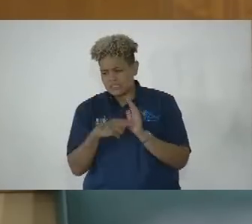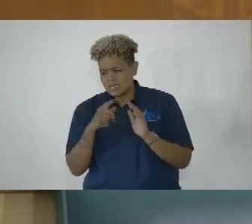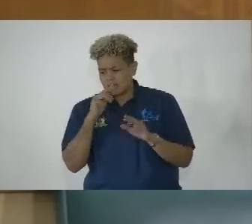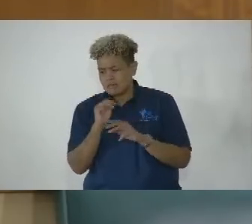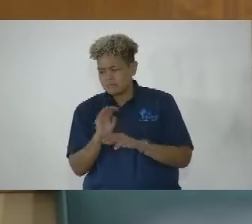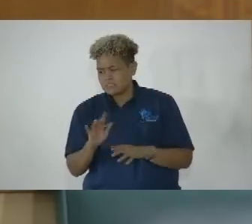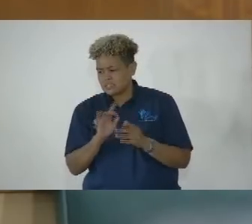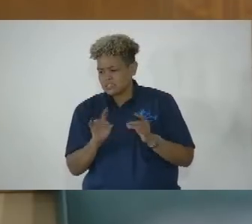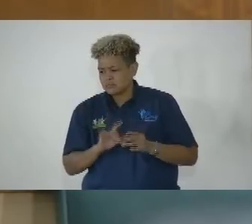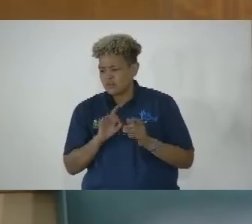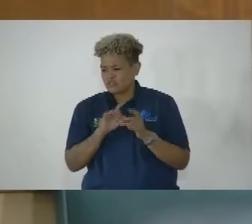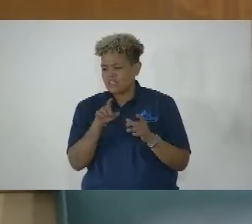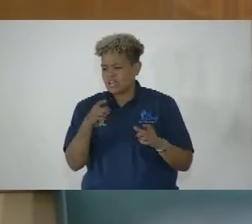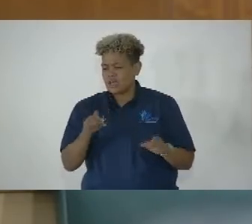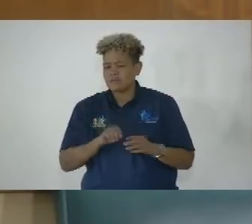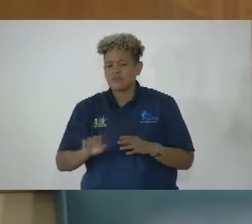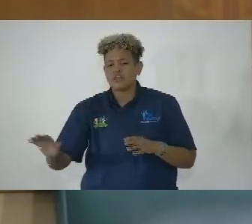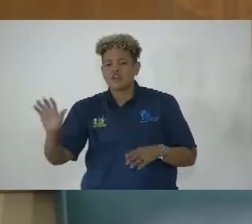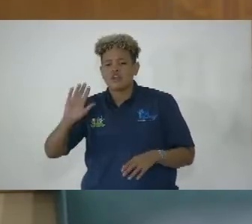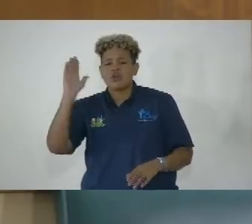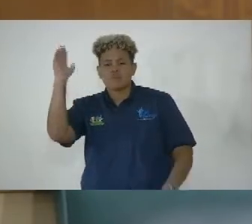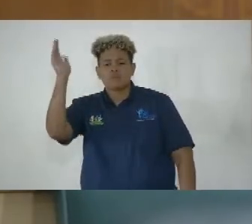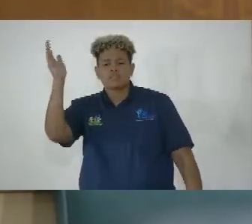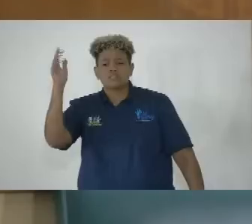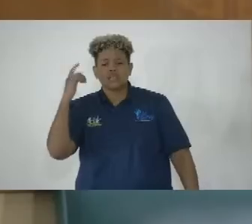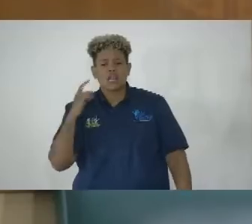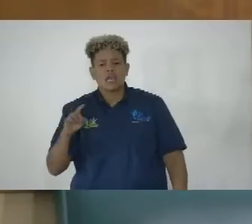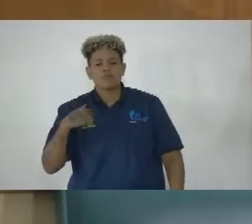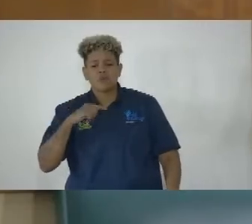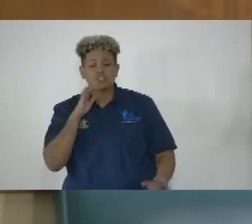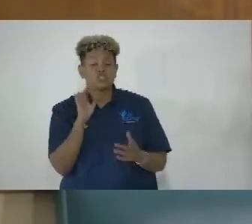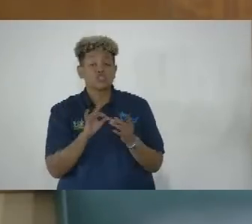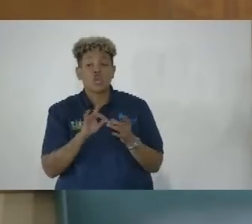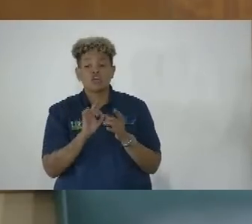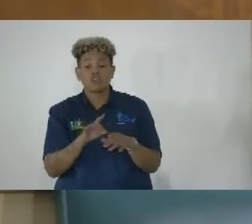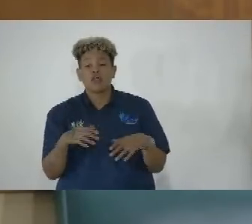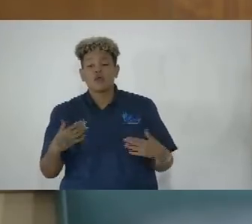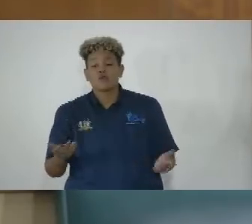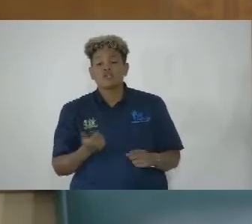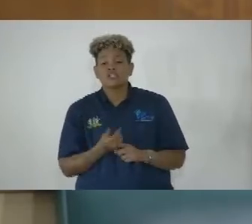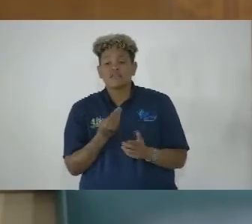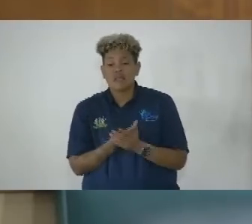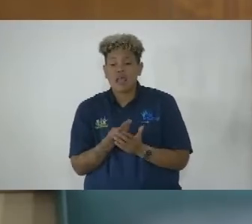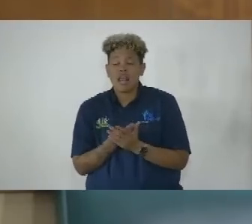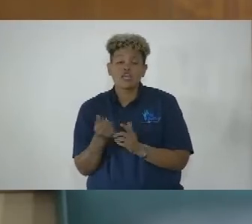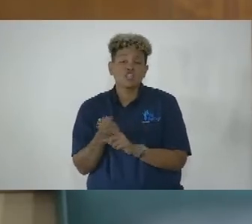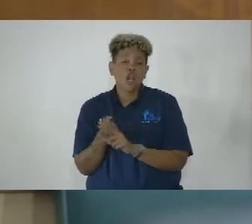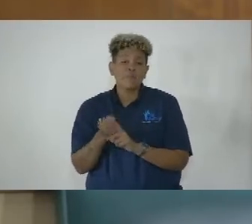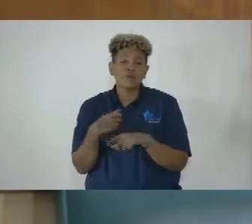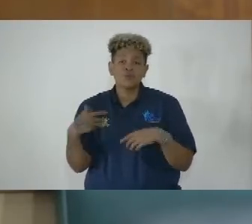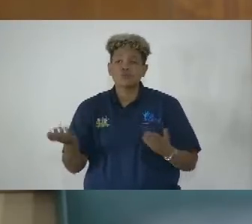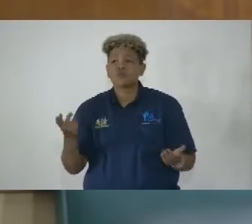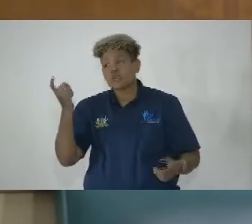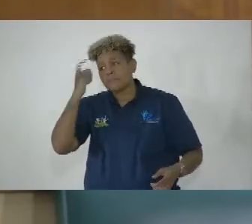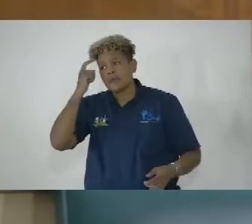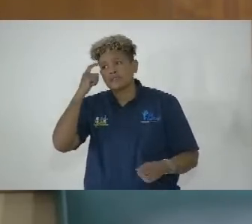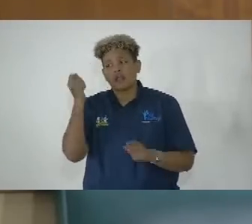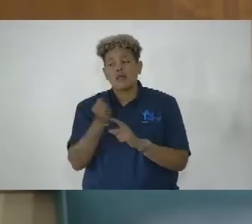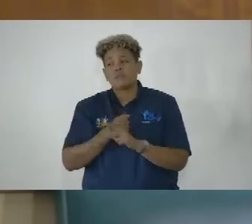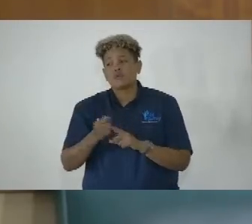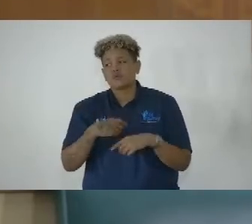to them in her presentation. We're talking about financial abuse, mental